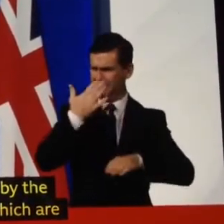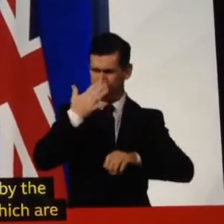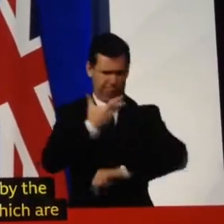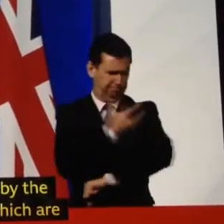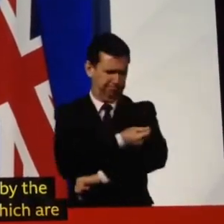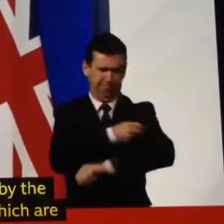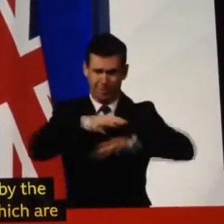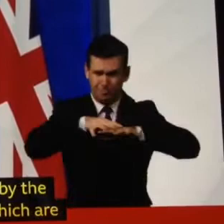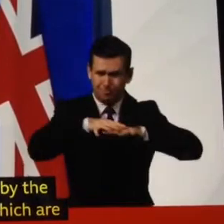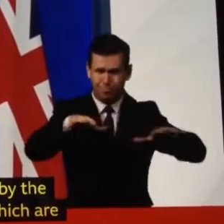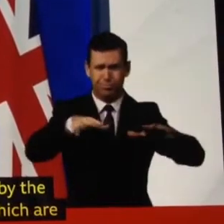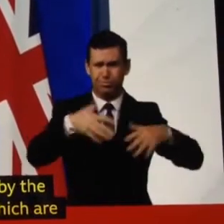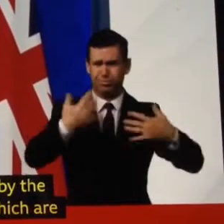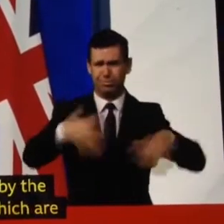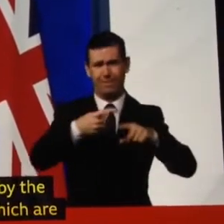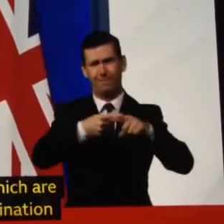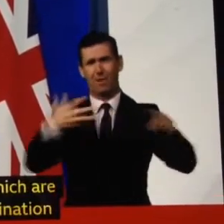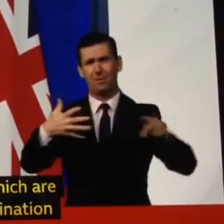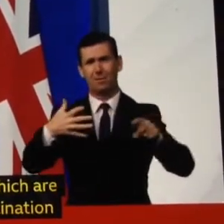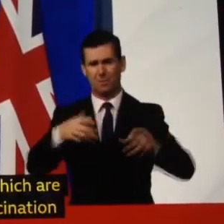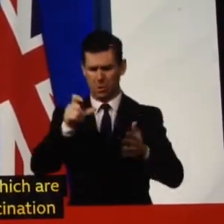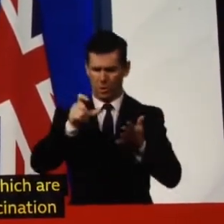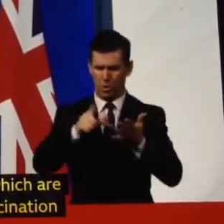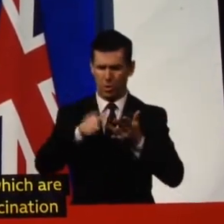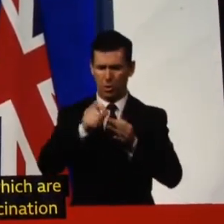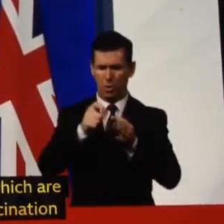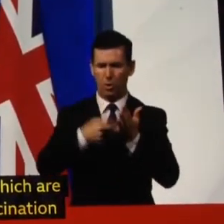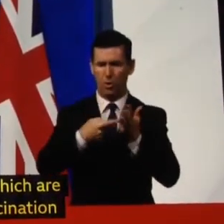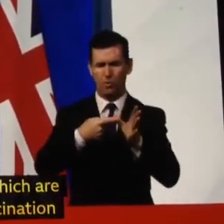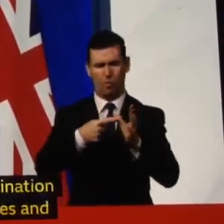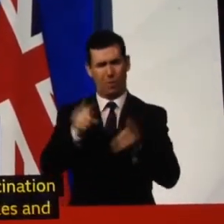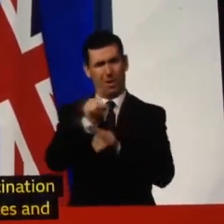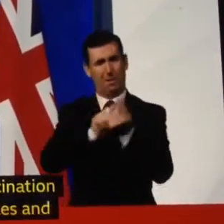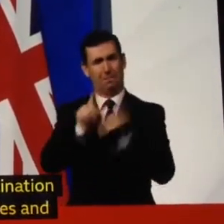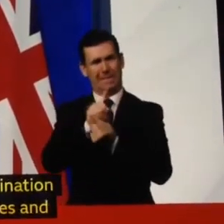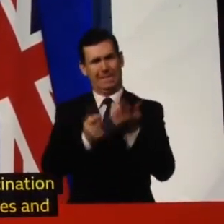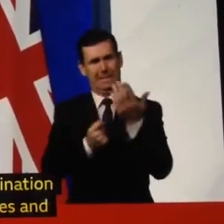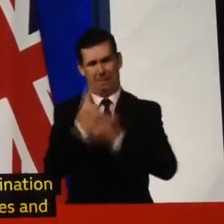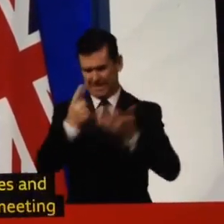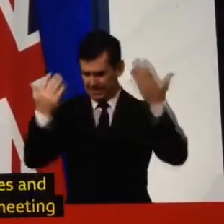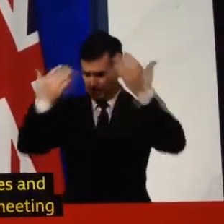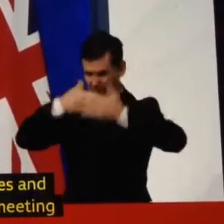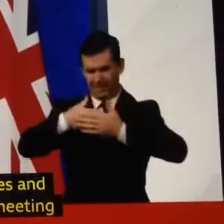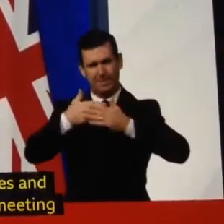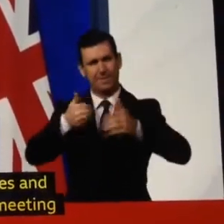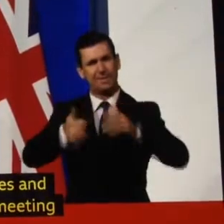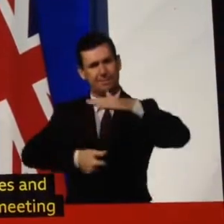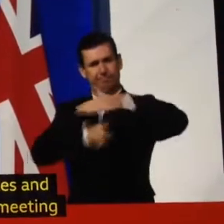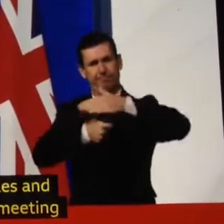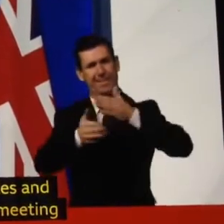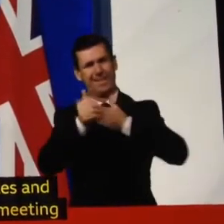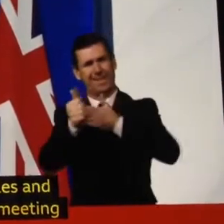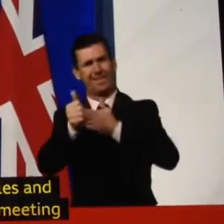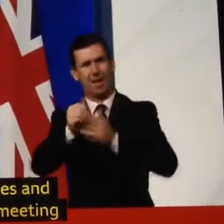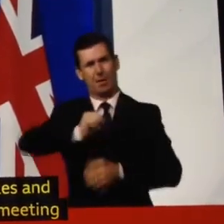Northern Ireland. A COBRA meeting with Edinburgh, Cardiff and Belfast is taking place this evening. But already,